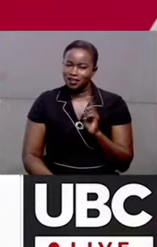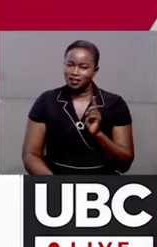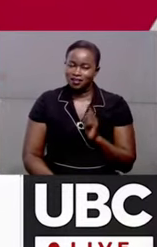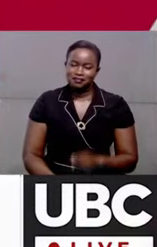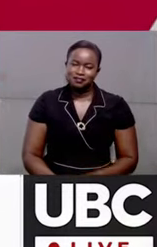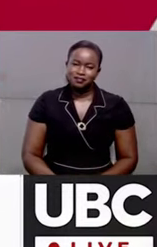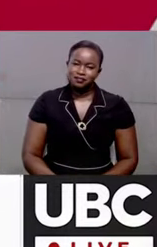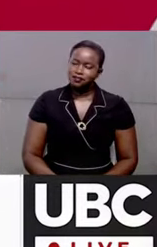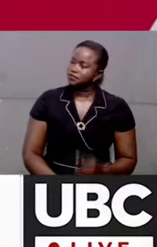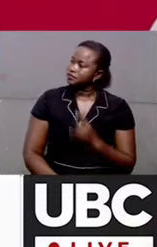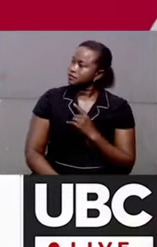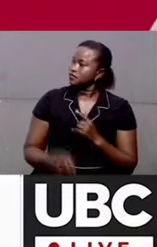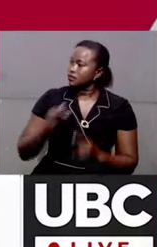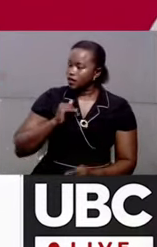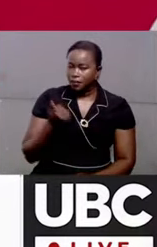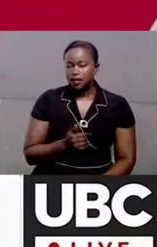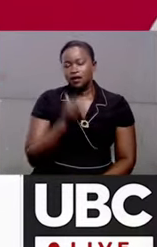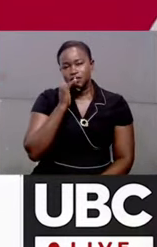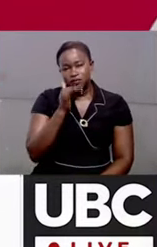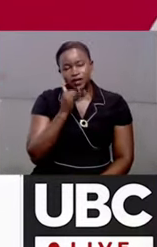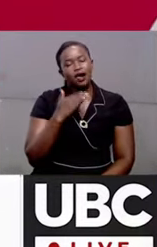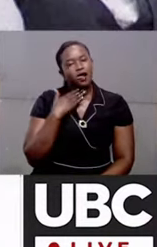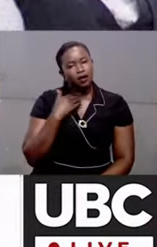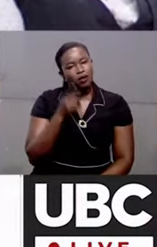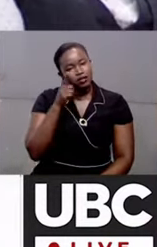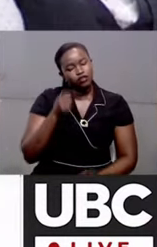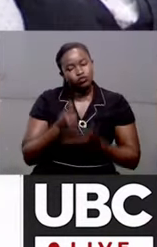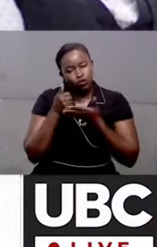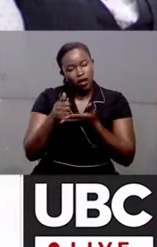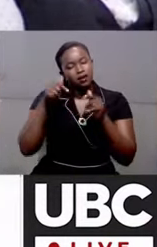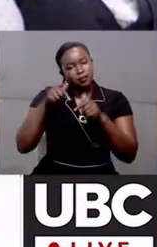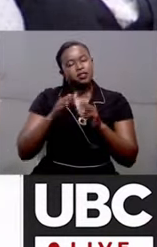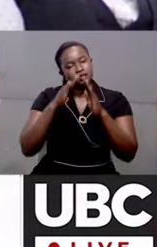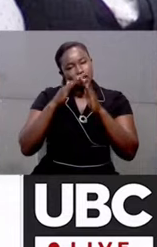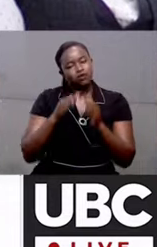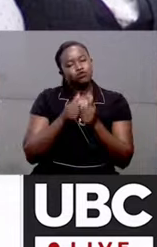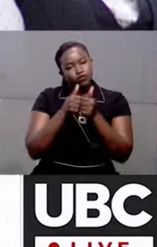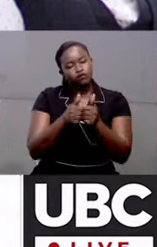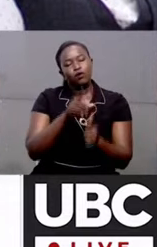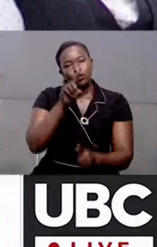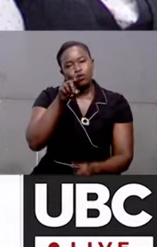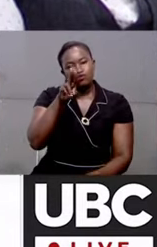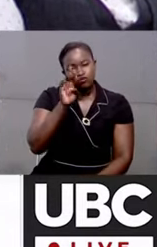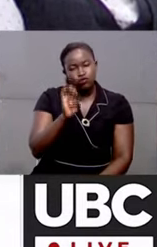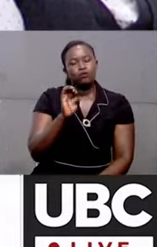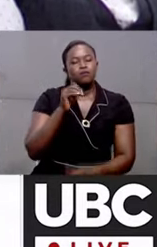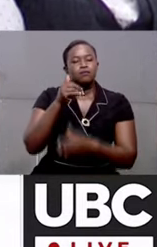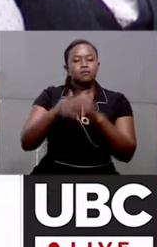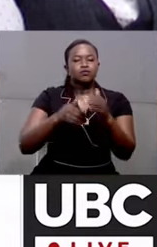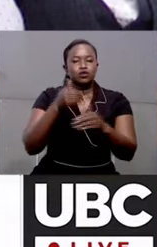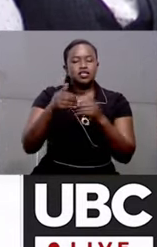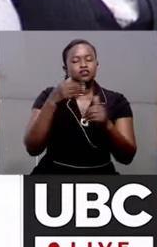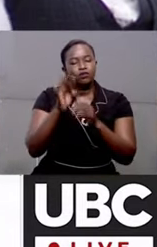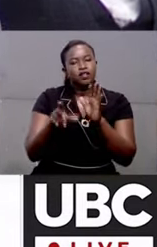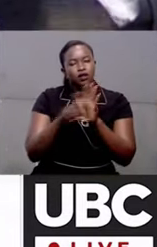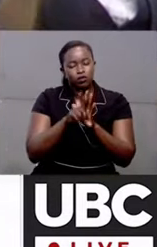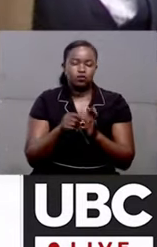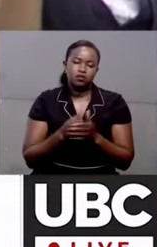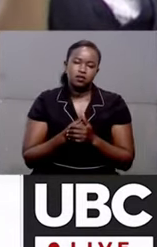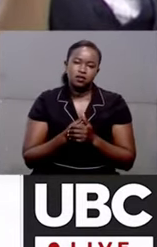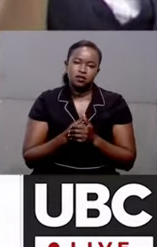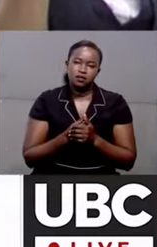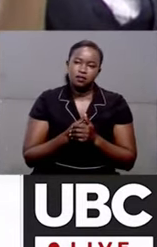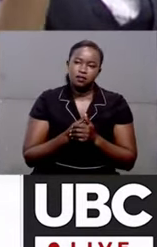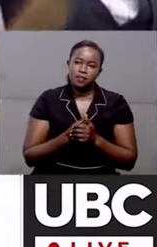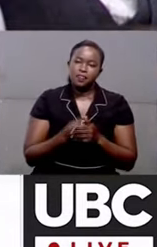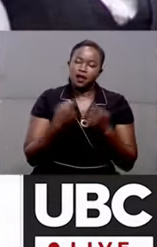Madam Speaker, I was inviting you to help this law, this house, follow the due processes of the law. No, but what I'm saying, the letter